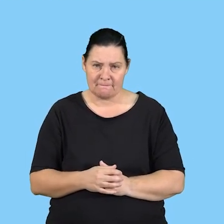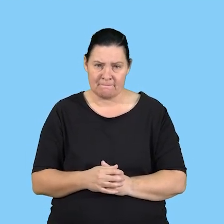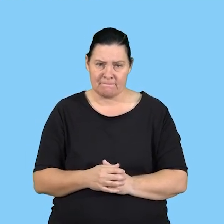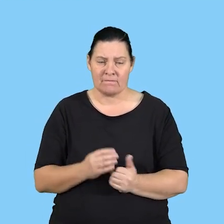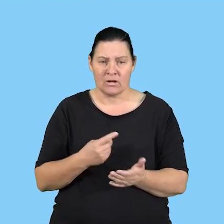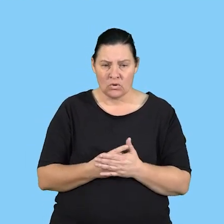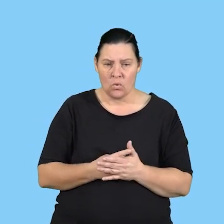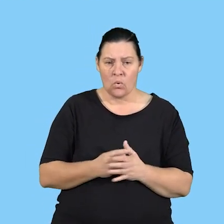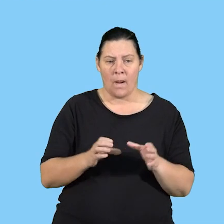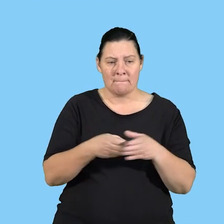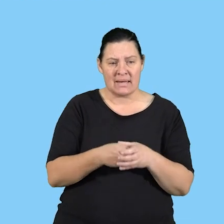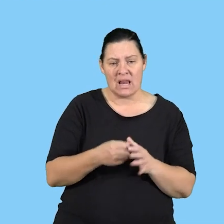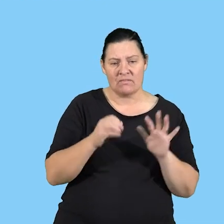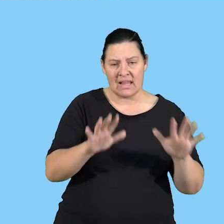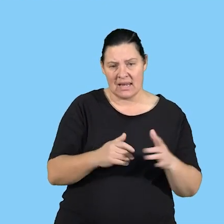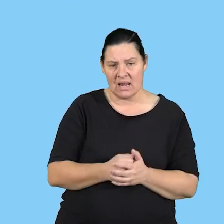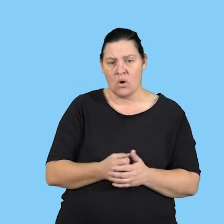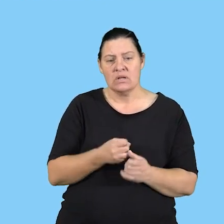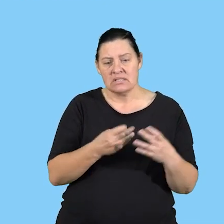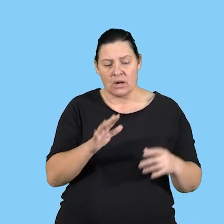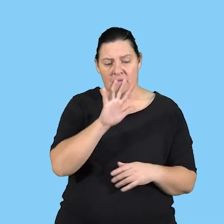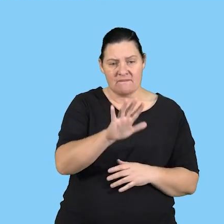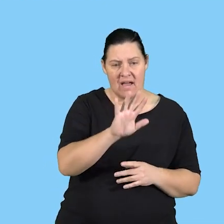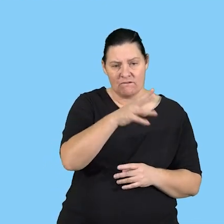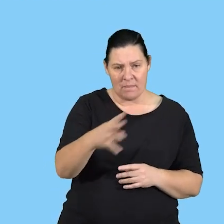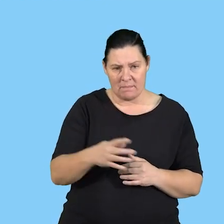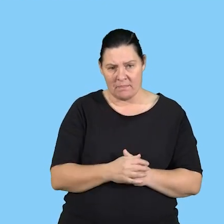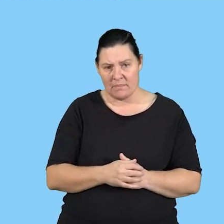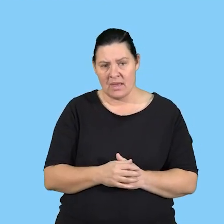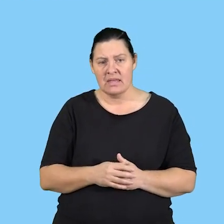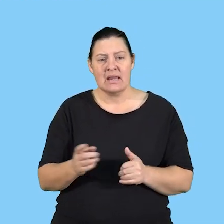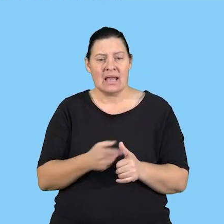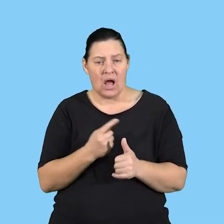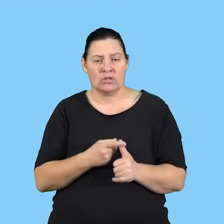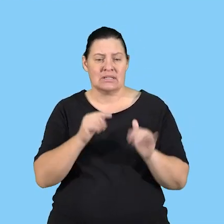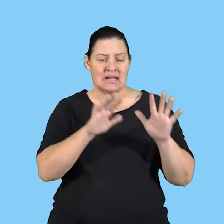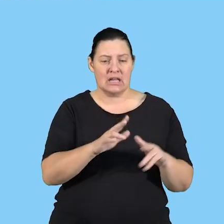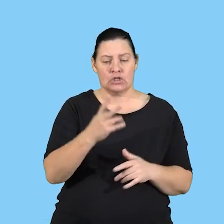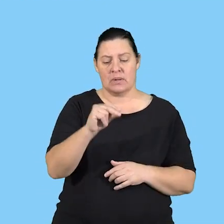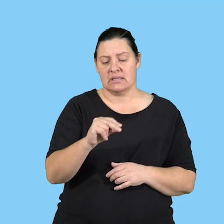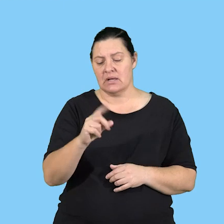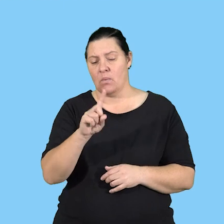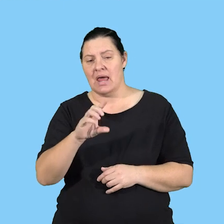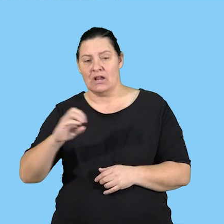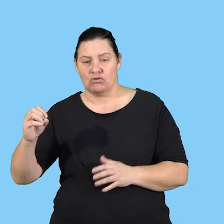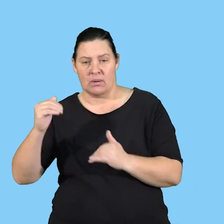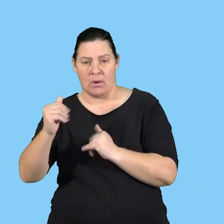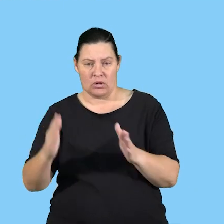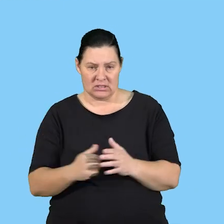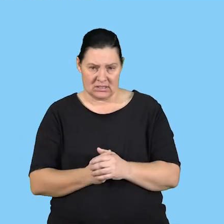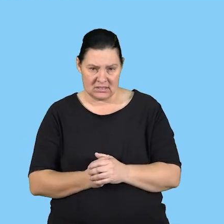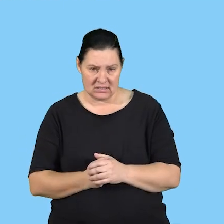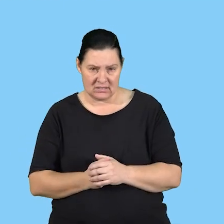To the bundles of 10, we start off with a 5 frame. Have a look at that. They can all count to 10, 20 to 100. There's the 100 block, your base